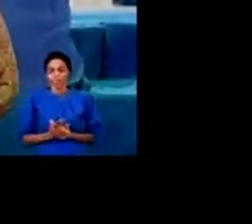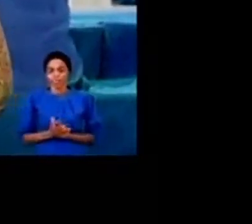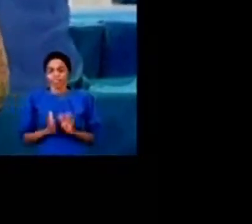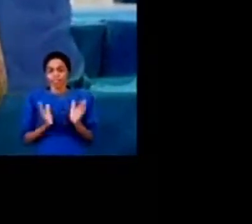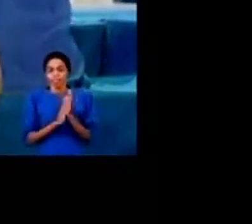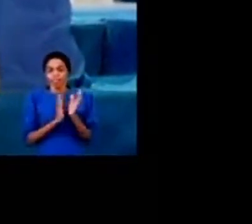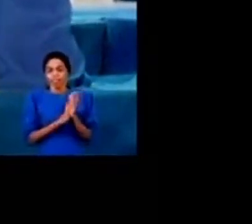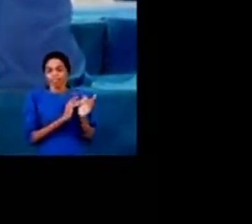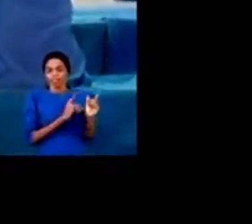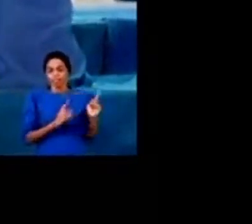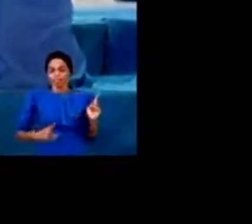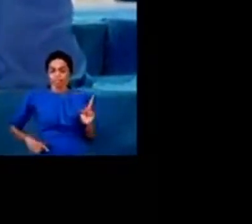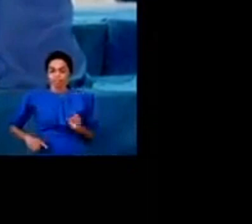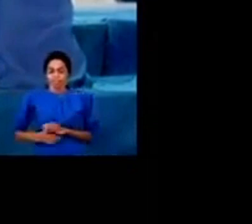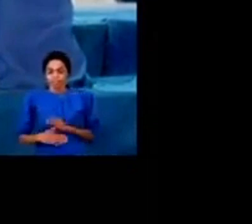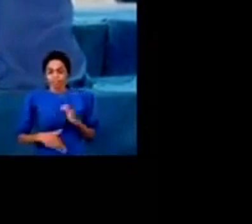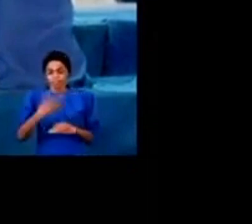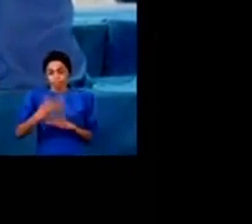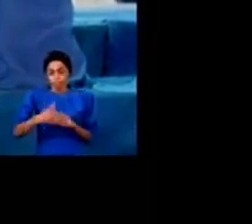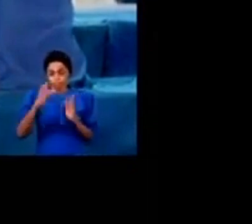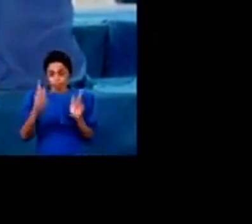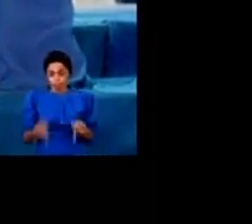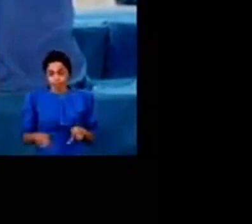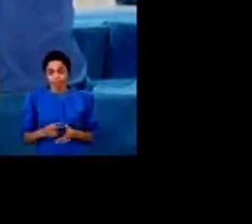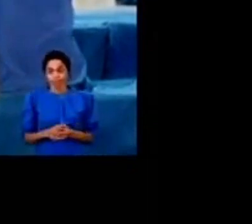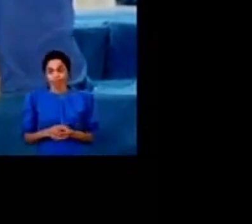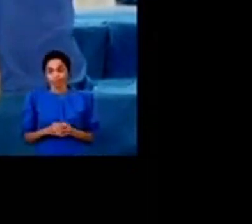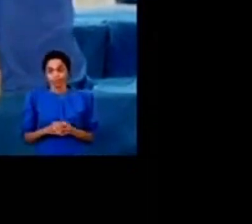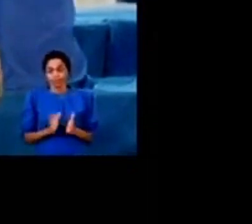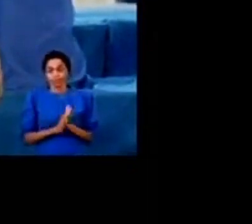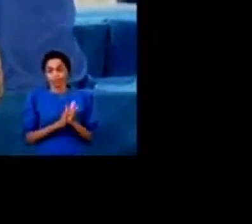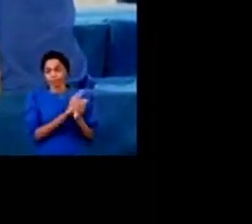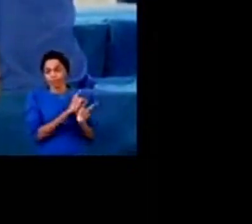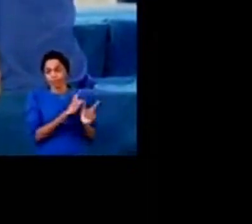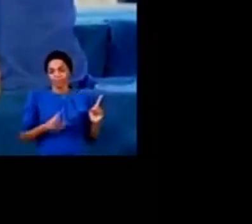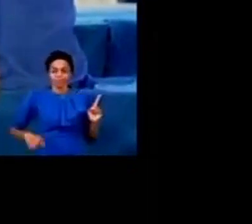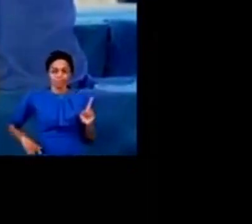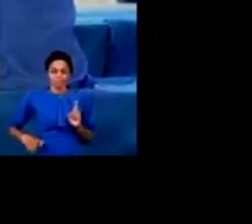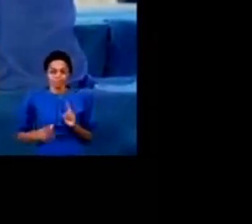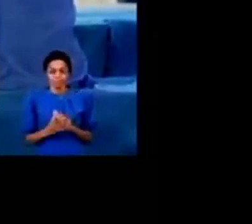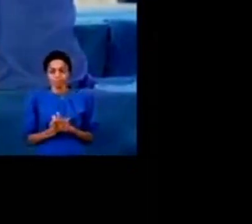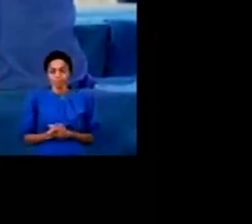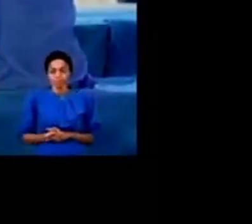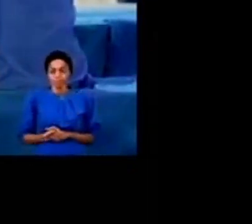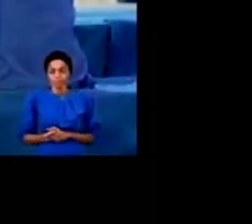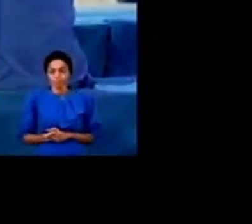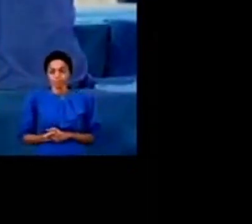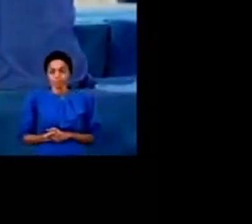Niche me suna Nancy na song gude ma ubenyiji abunda yayi a rayuwa na